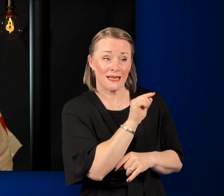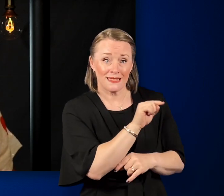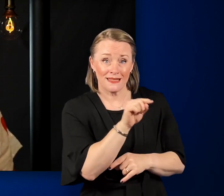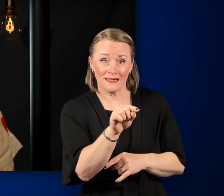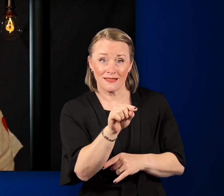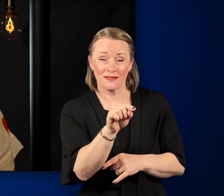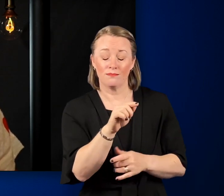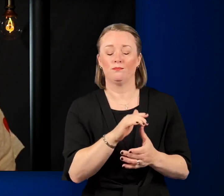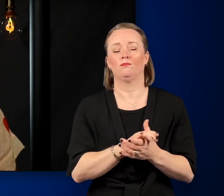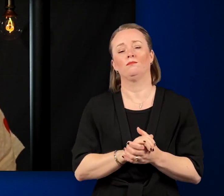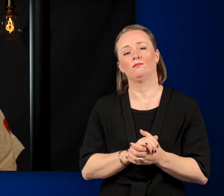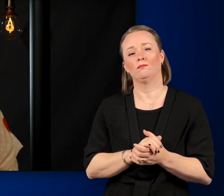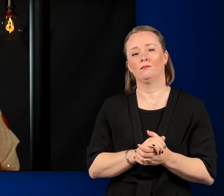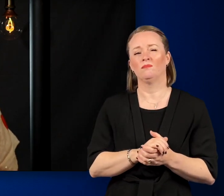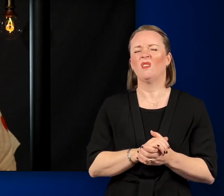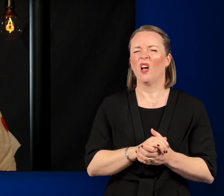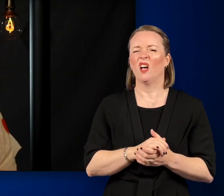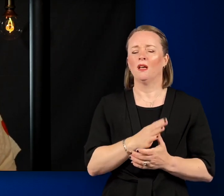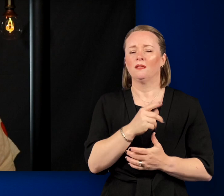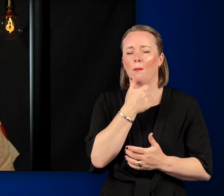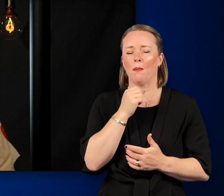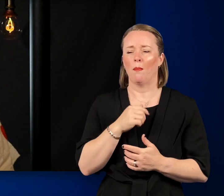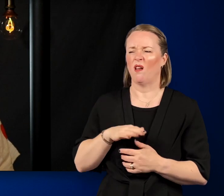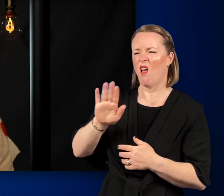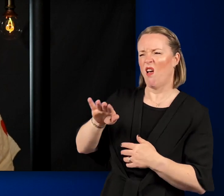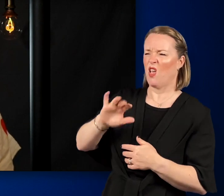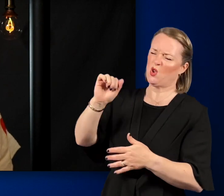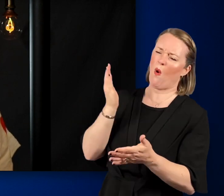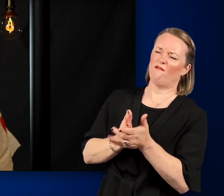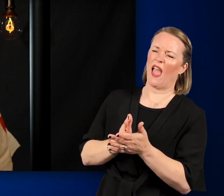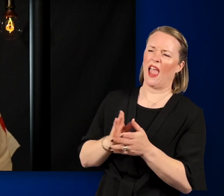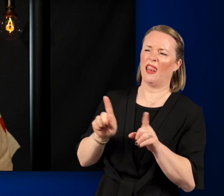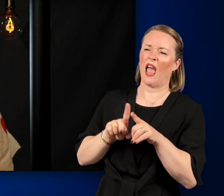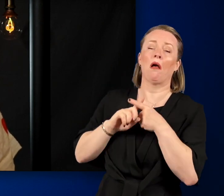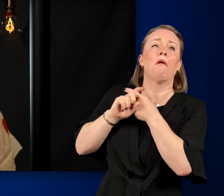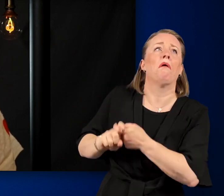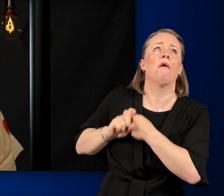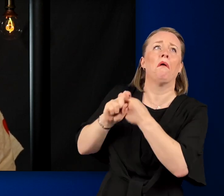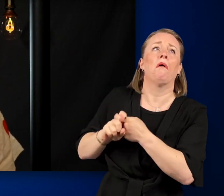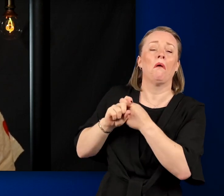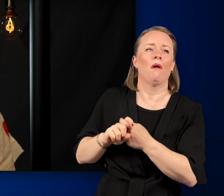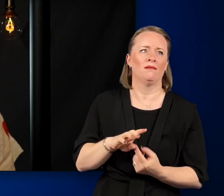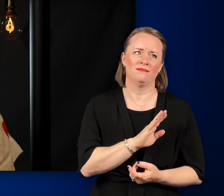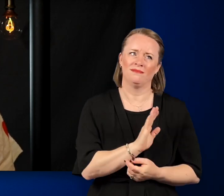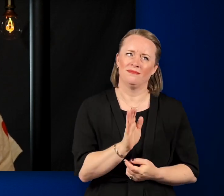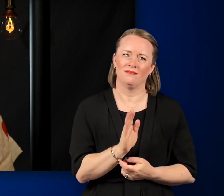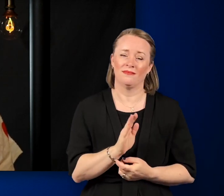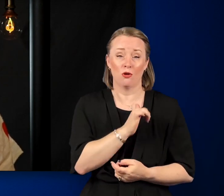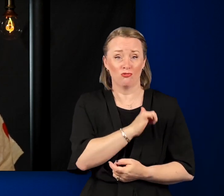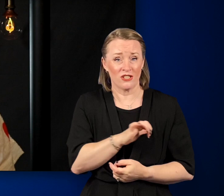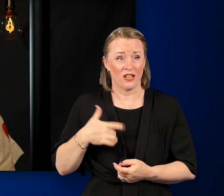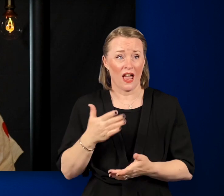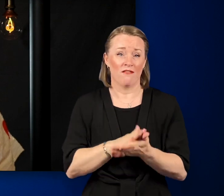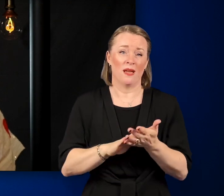difficult times, but God never promises to take away all the stresses and strains of life. And actually, choosing God creates a whole